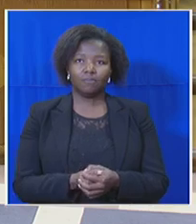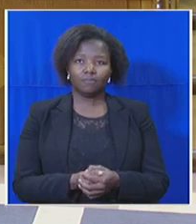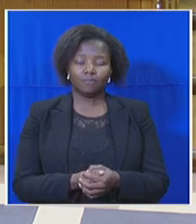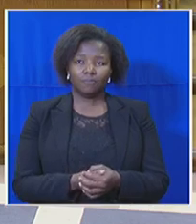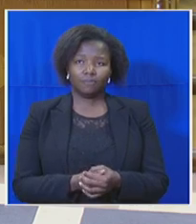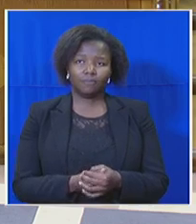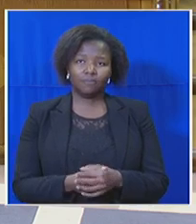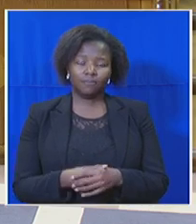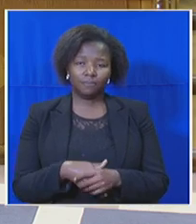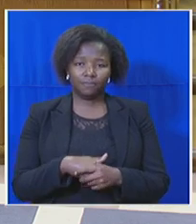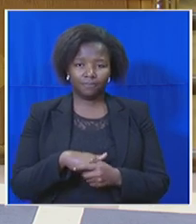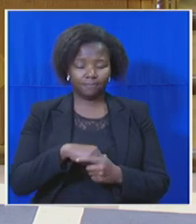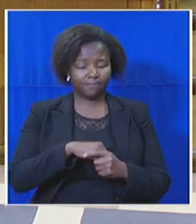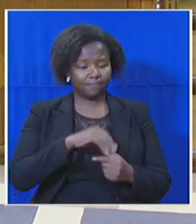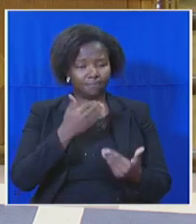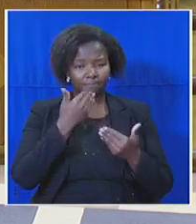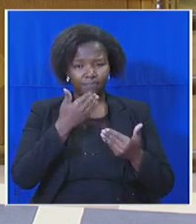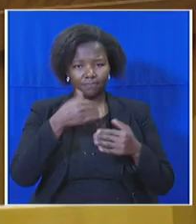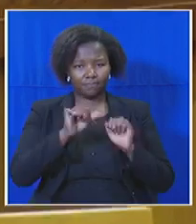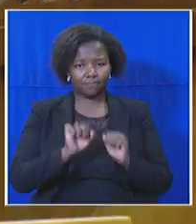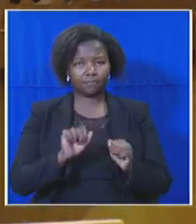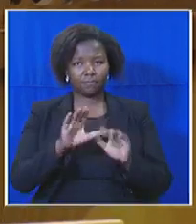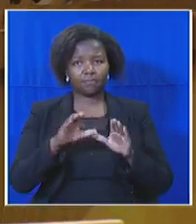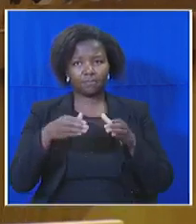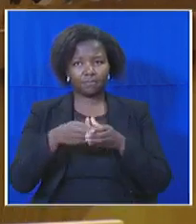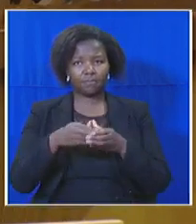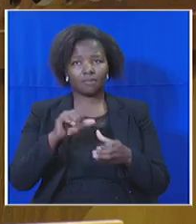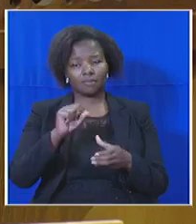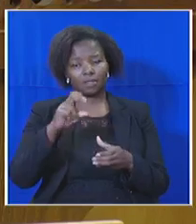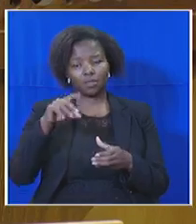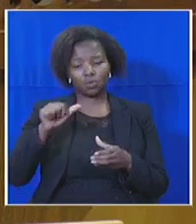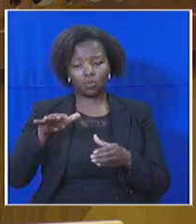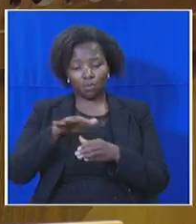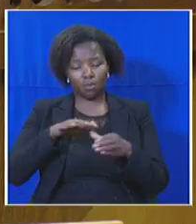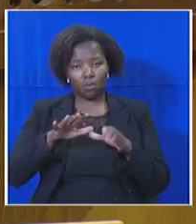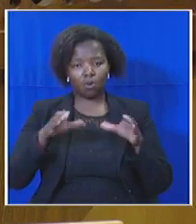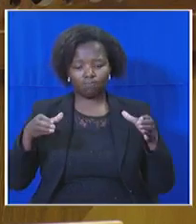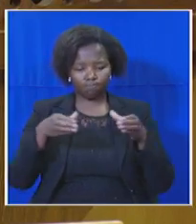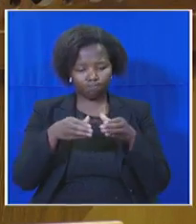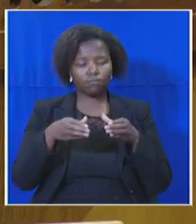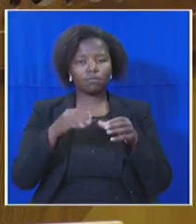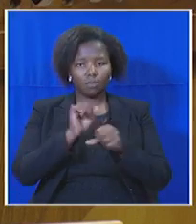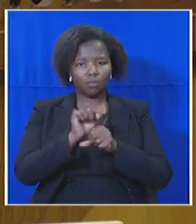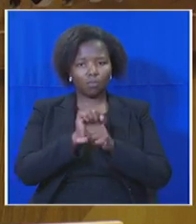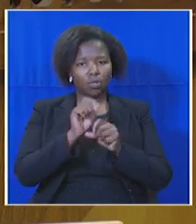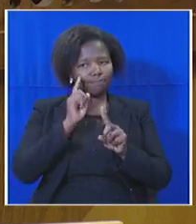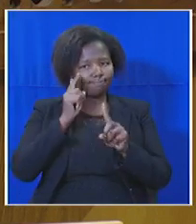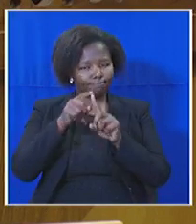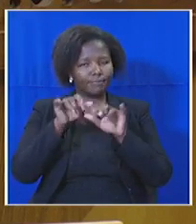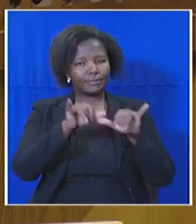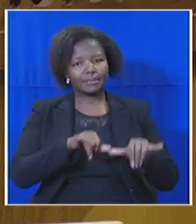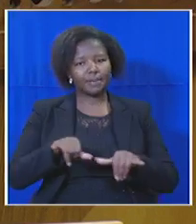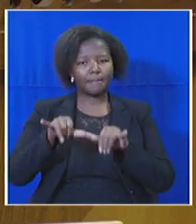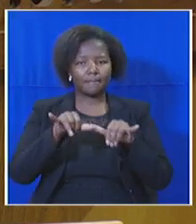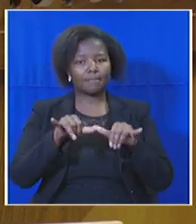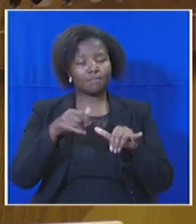Thank you, Chairperson, and thank you to the Chairperson of the committee for those kind words. As a collective in SCOPA, I think we work towards a common goal in ensuring that